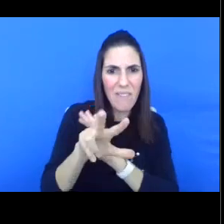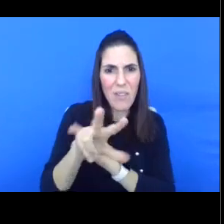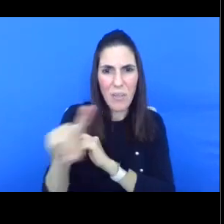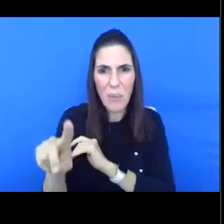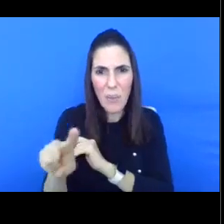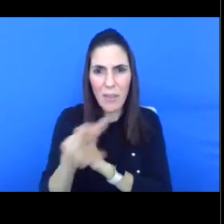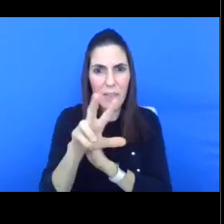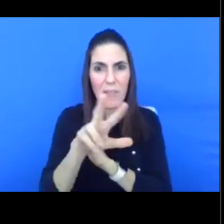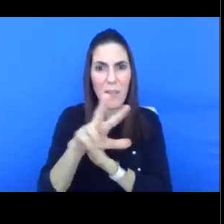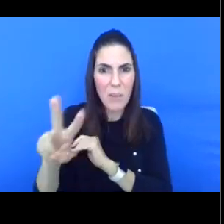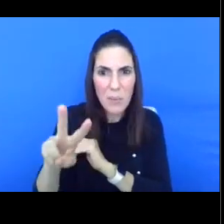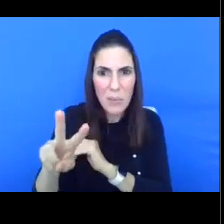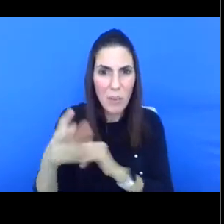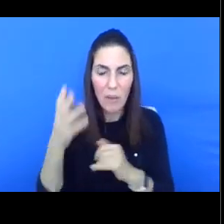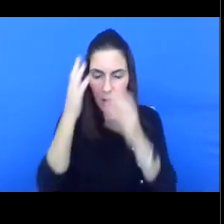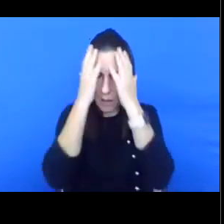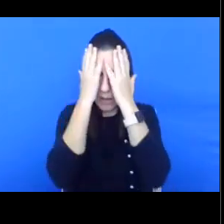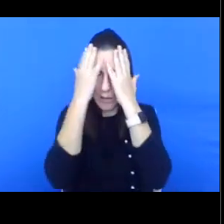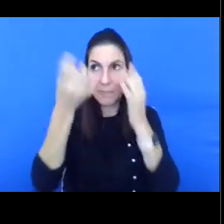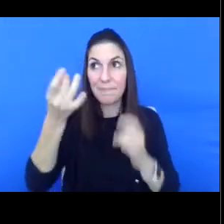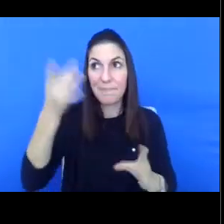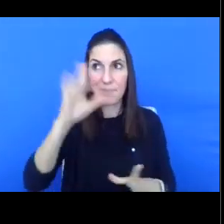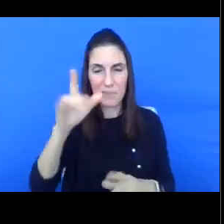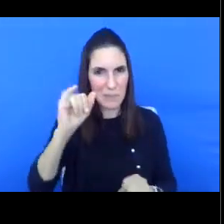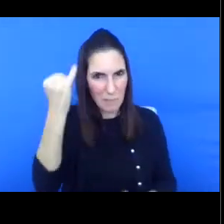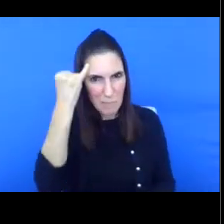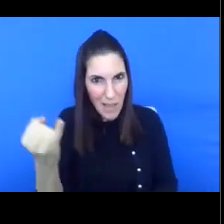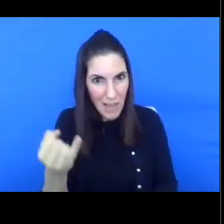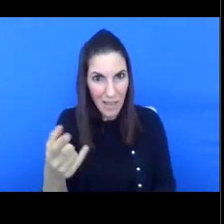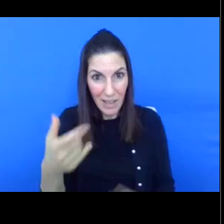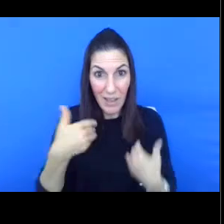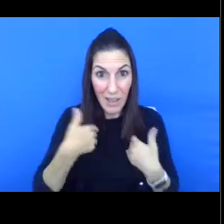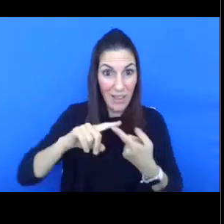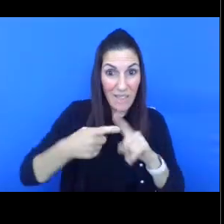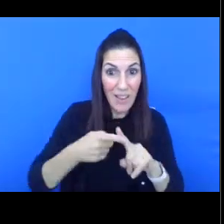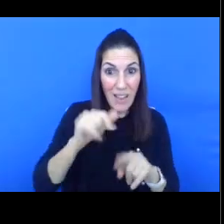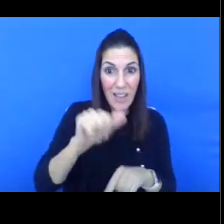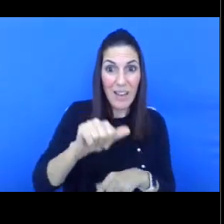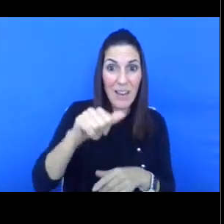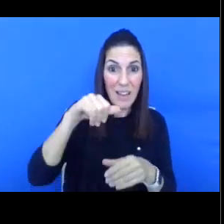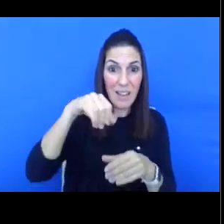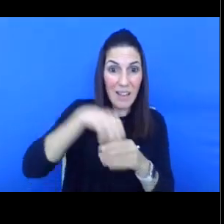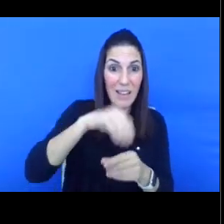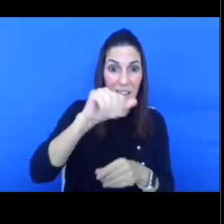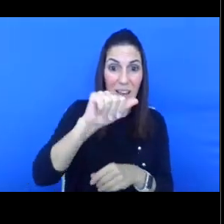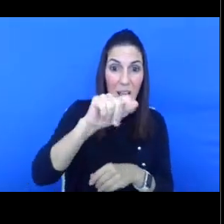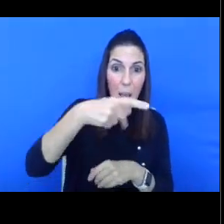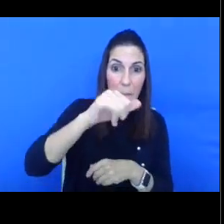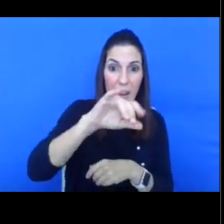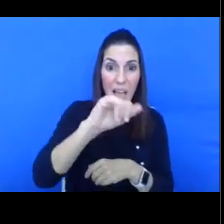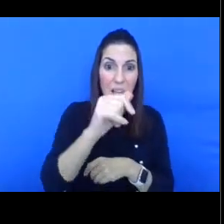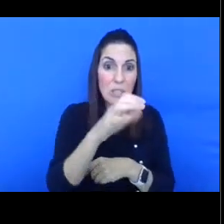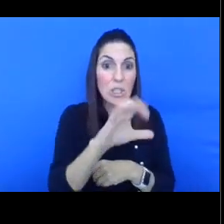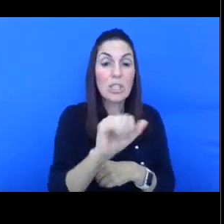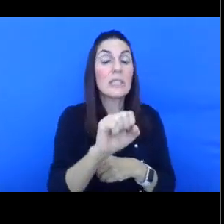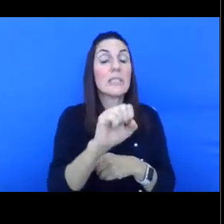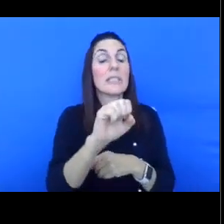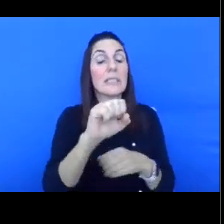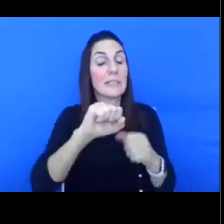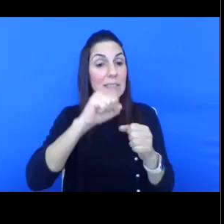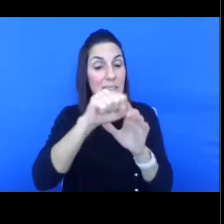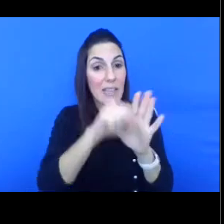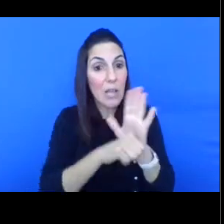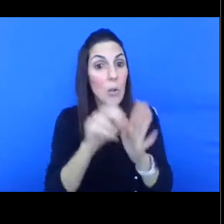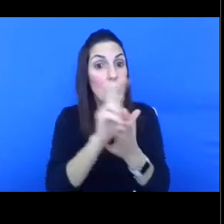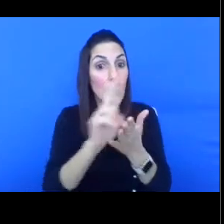degrees. My goodness, can you imagine? You got any friends over at Appalachian State University at Boone, North Carolina? They woke up to a